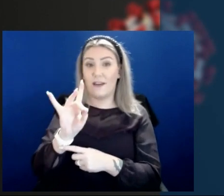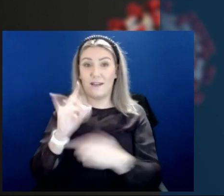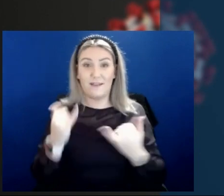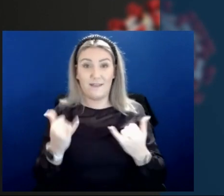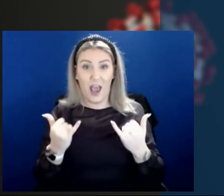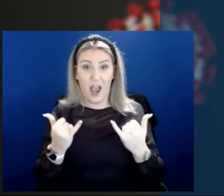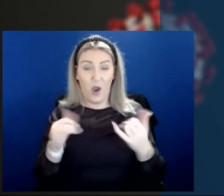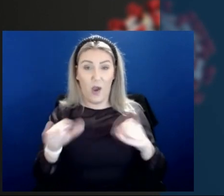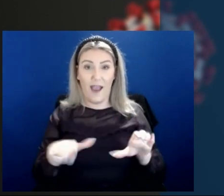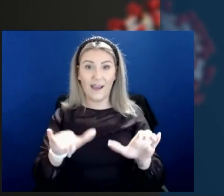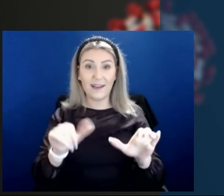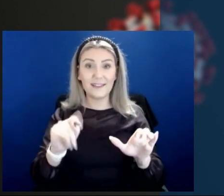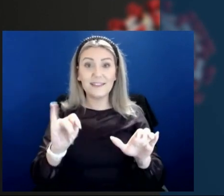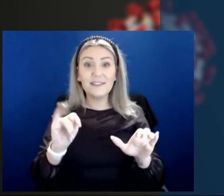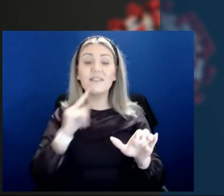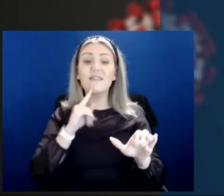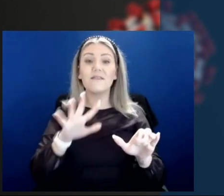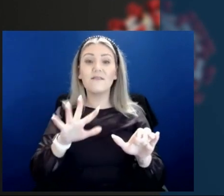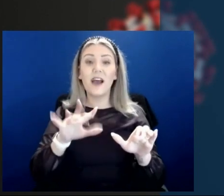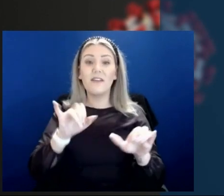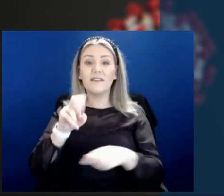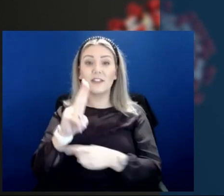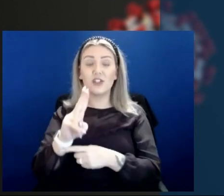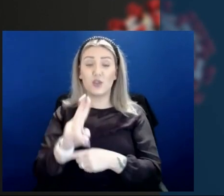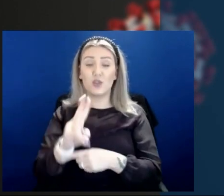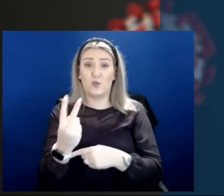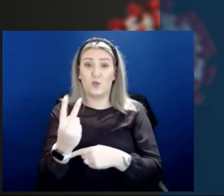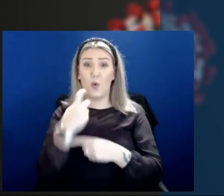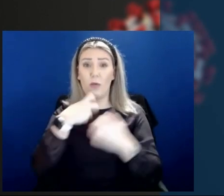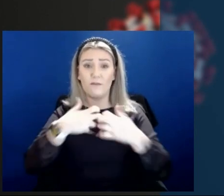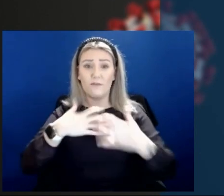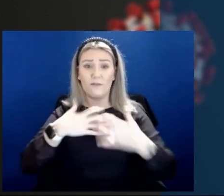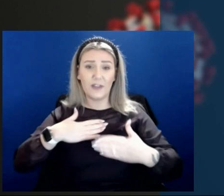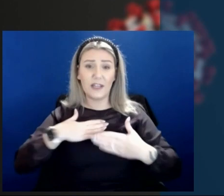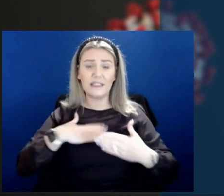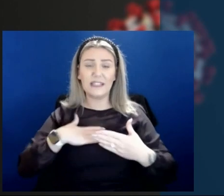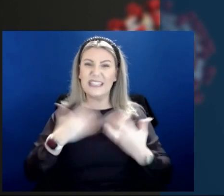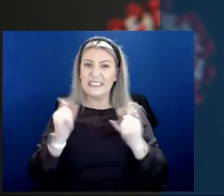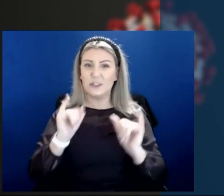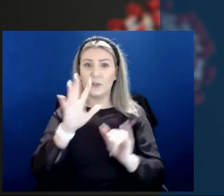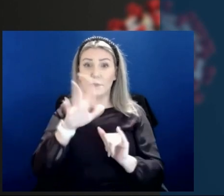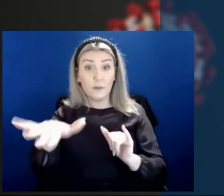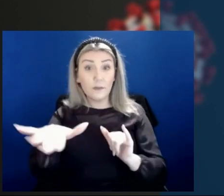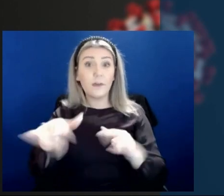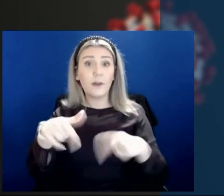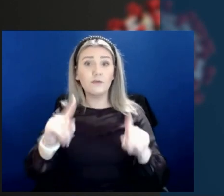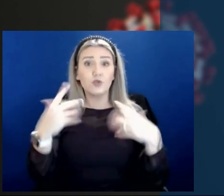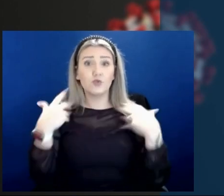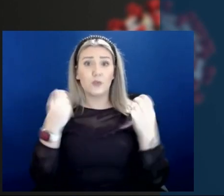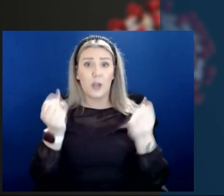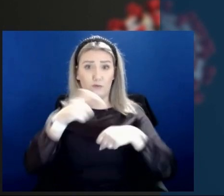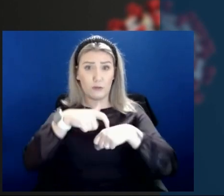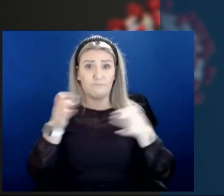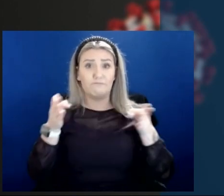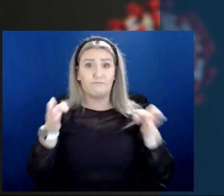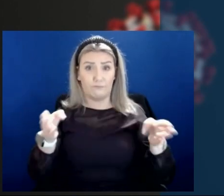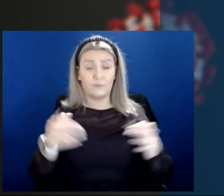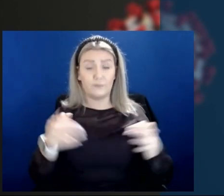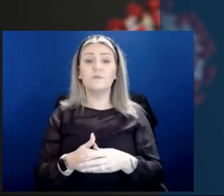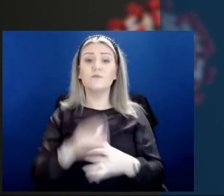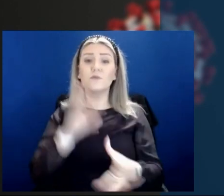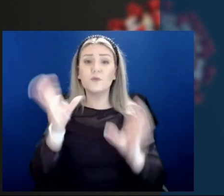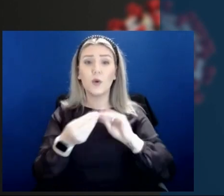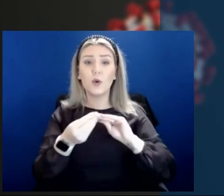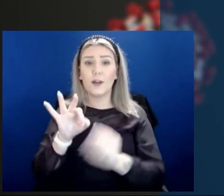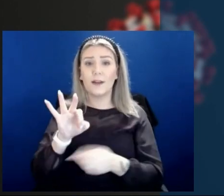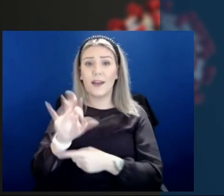in the ICU, 2 on the ventilator, still 55 in that recovery period as well. So a total of 93, but the